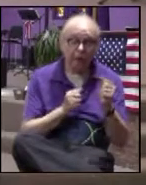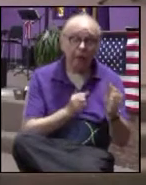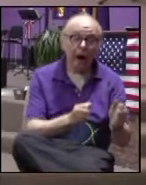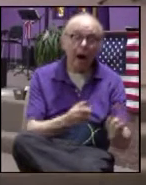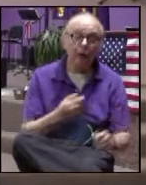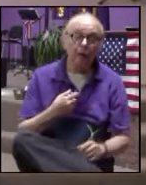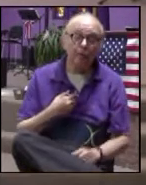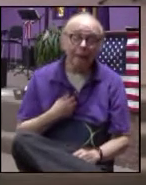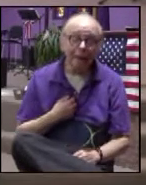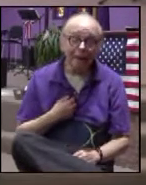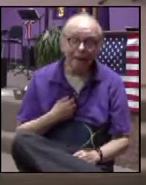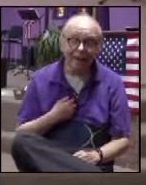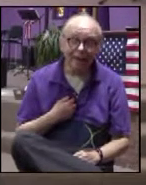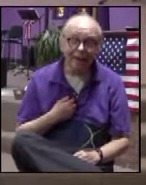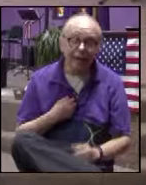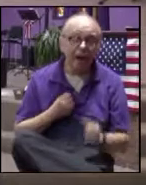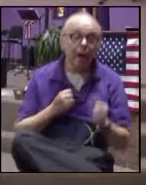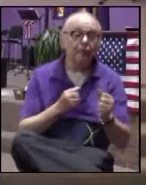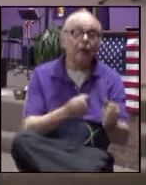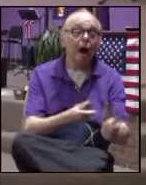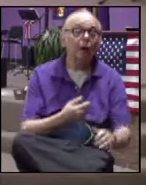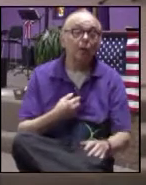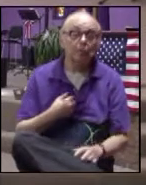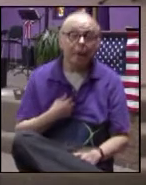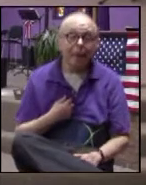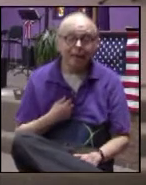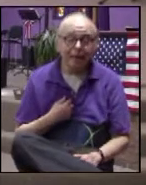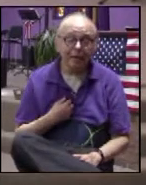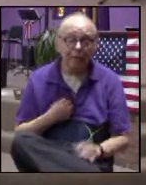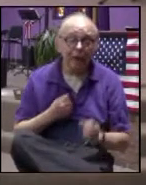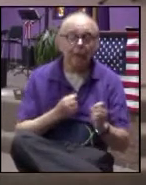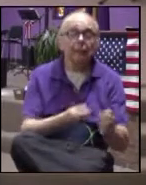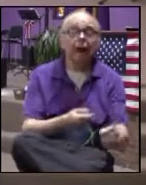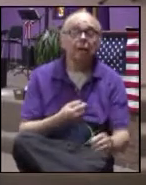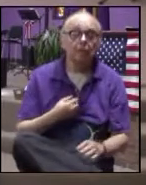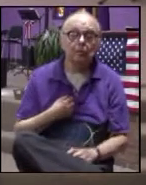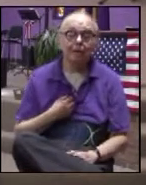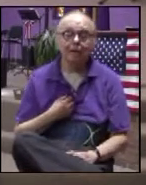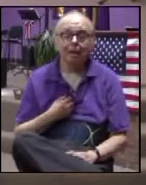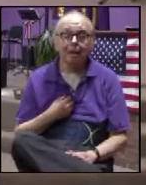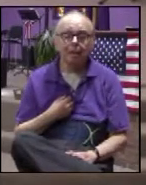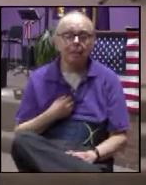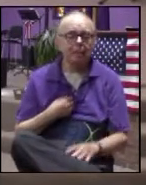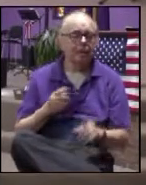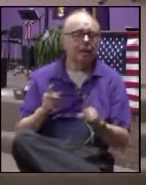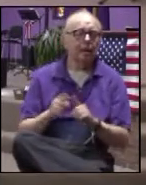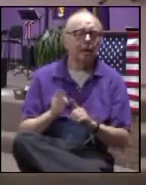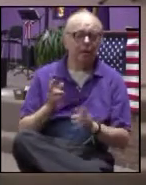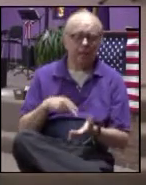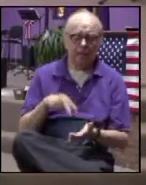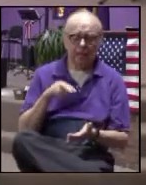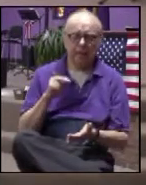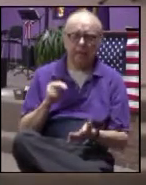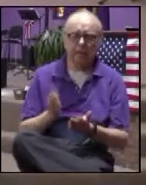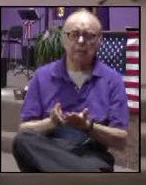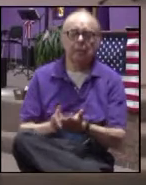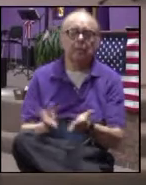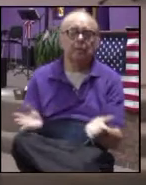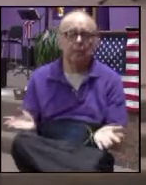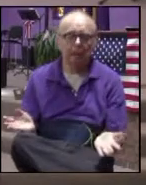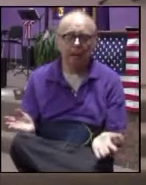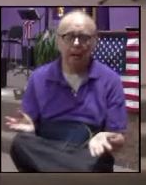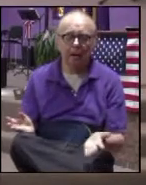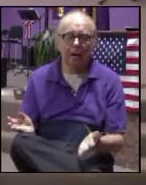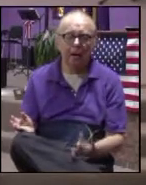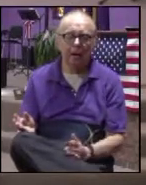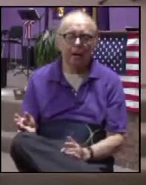me, follow me, follow me. And it's like they just get up out of the boat like, you know,